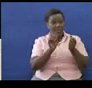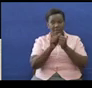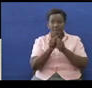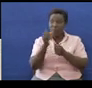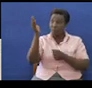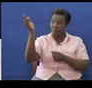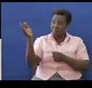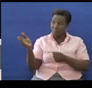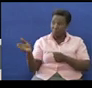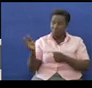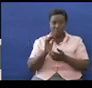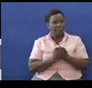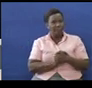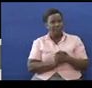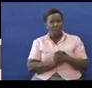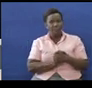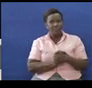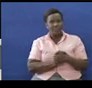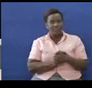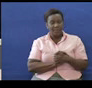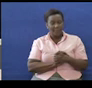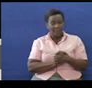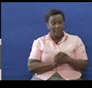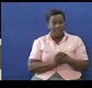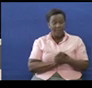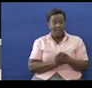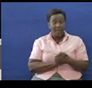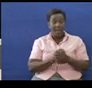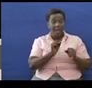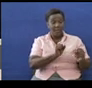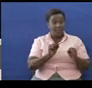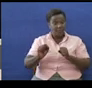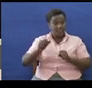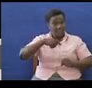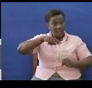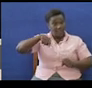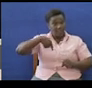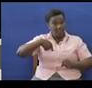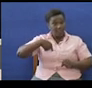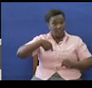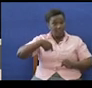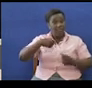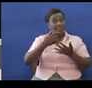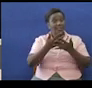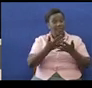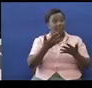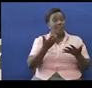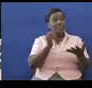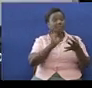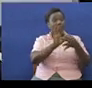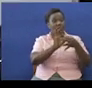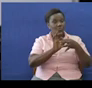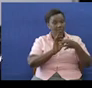about relationship of vegetation cover and water supply. Now, according to activities, human beings